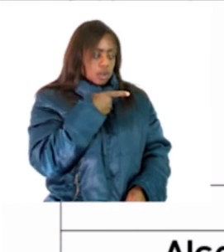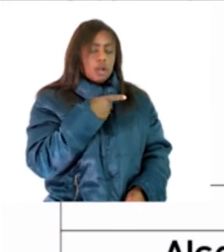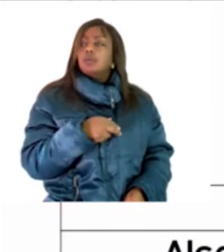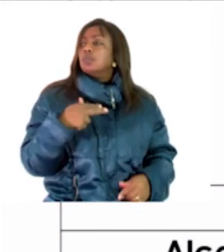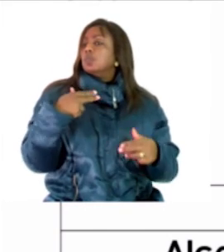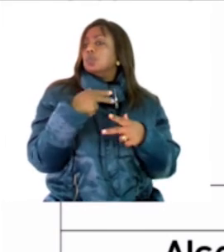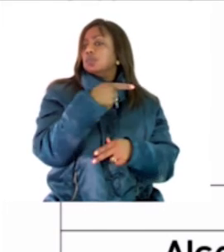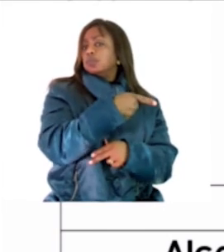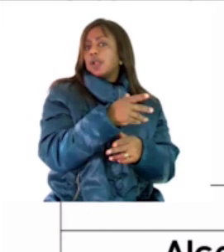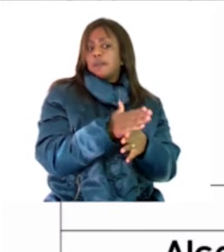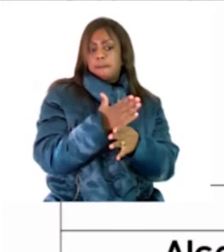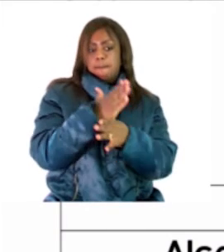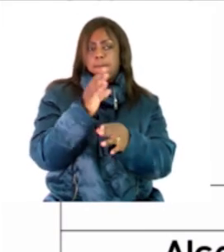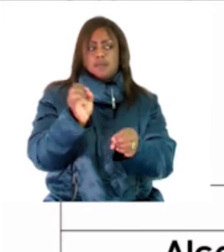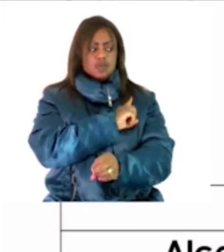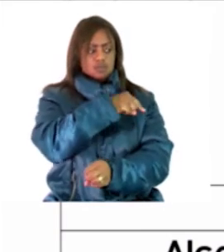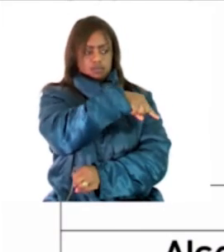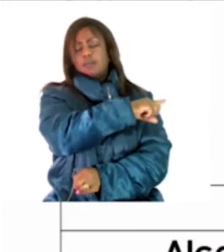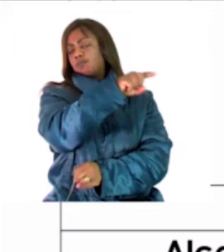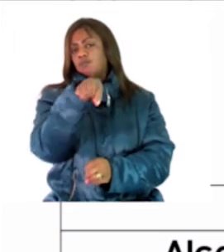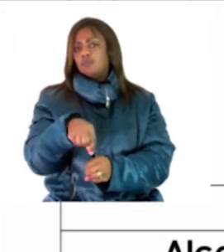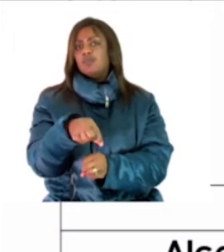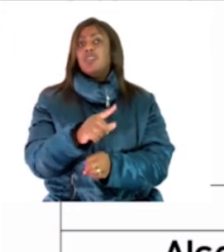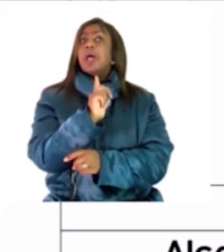complaining that you are missing from work and they'll end up firing you.